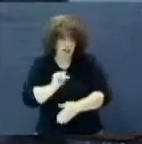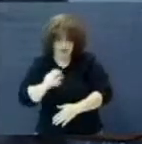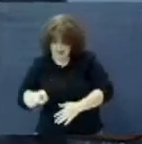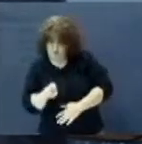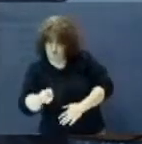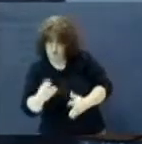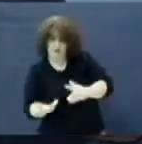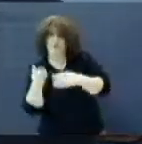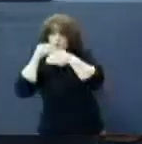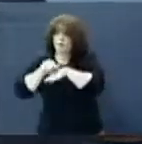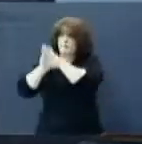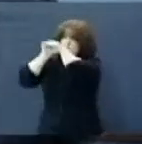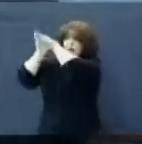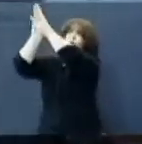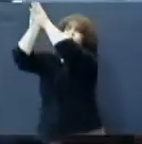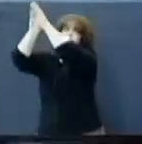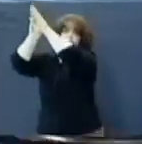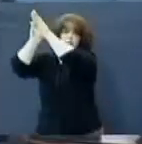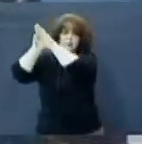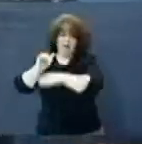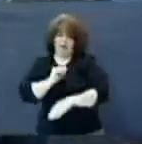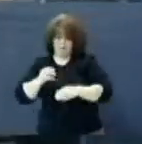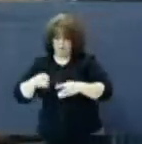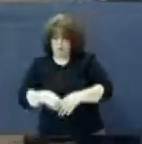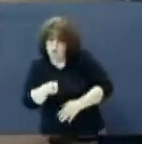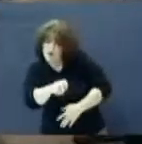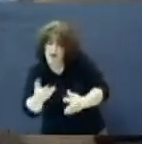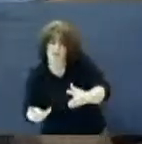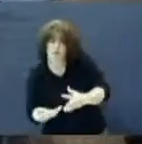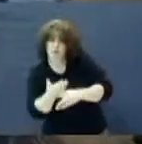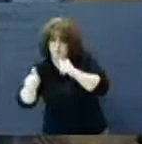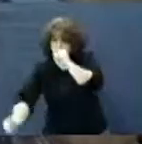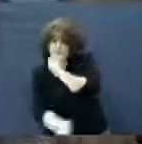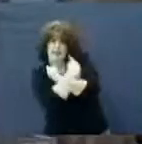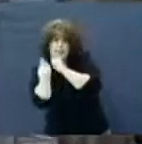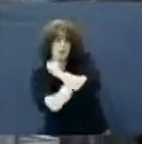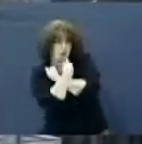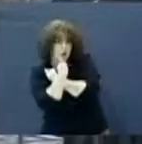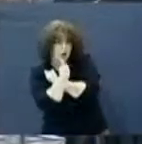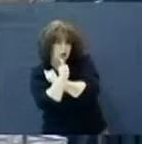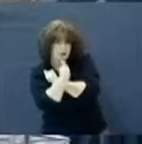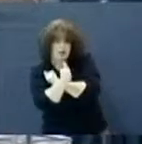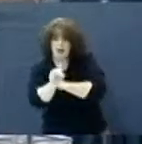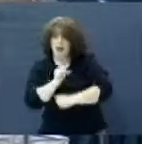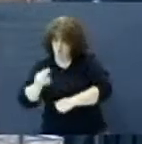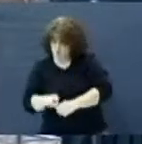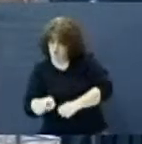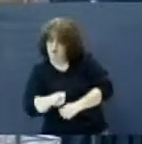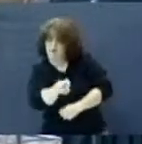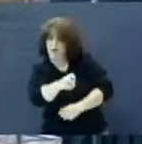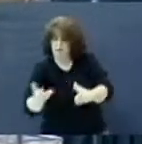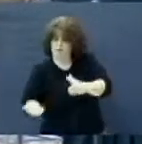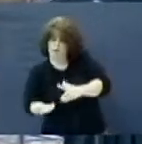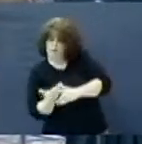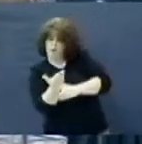the mountains. I'm getting ready to travel through the danger. I'm getting ready to travel